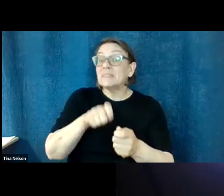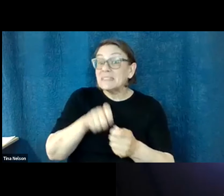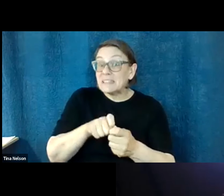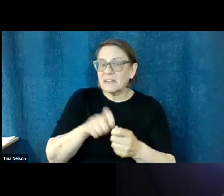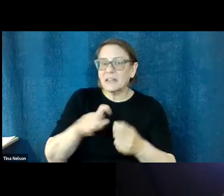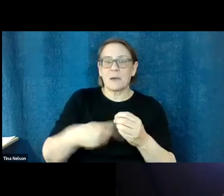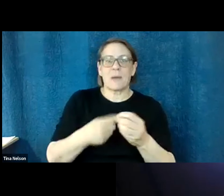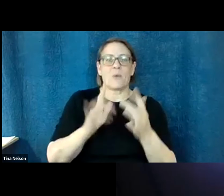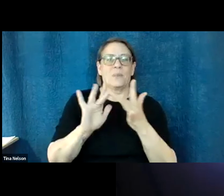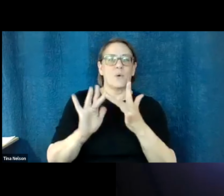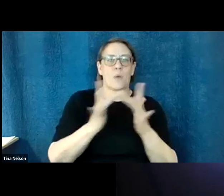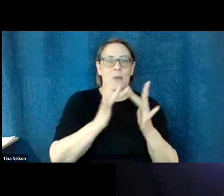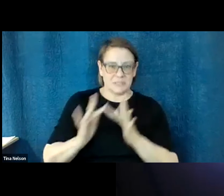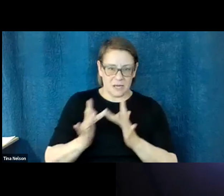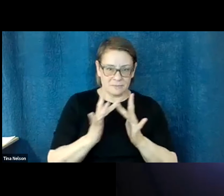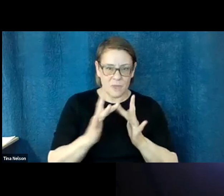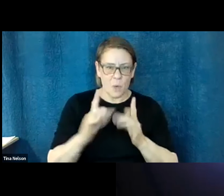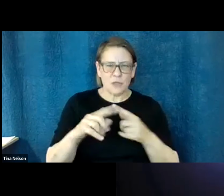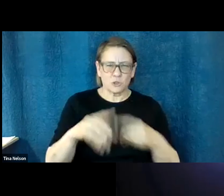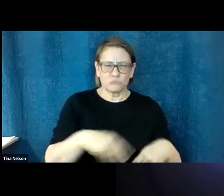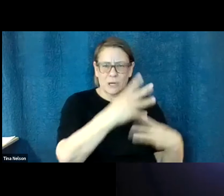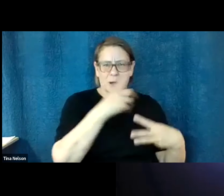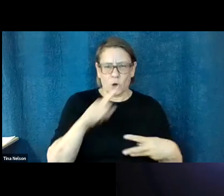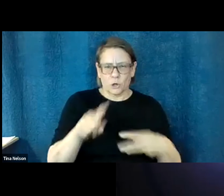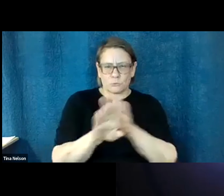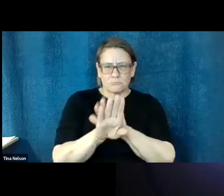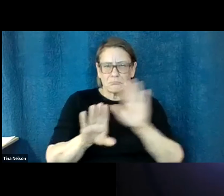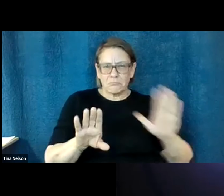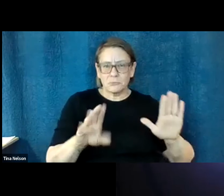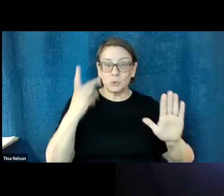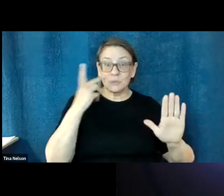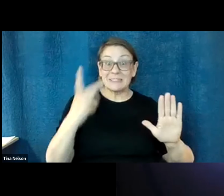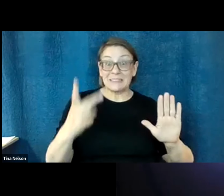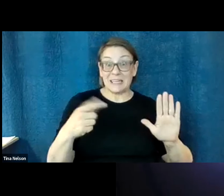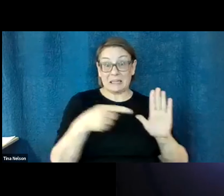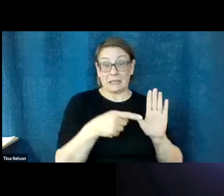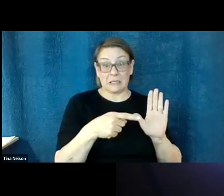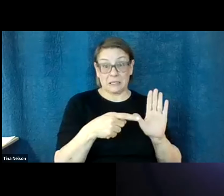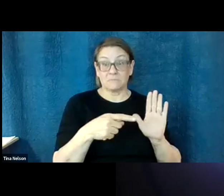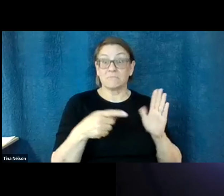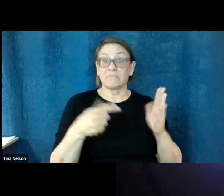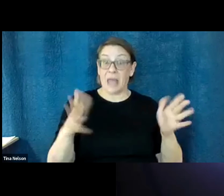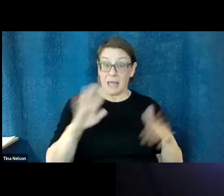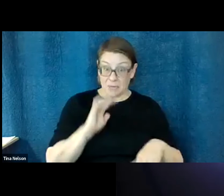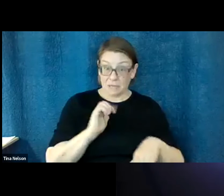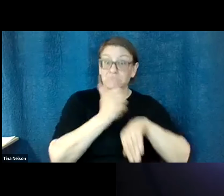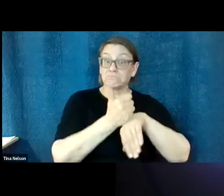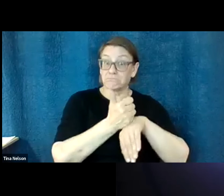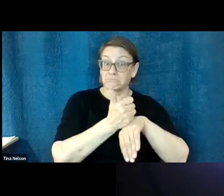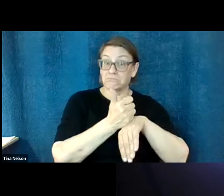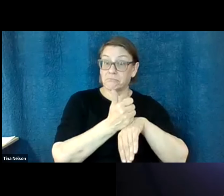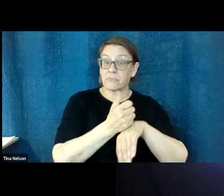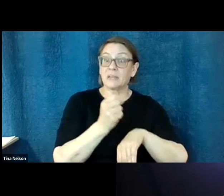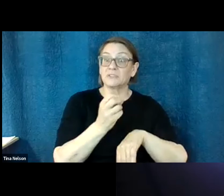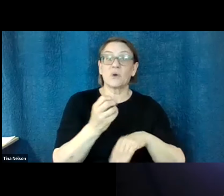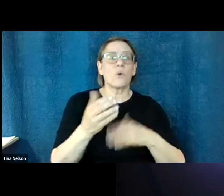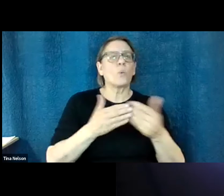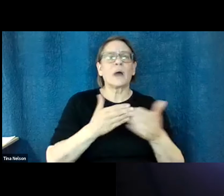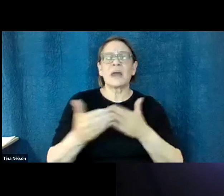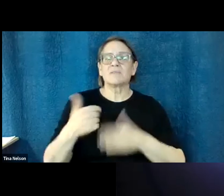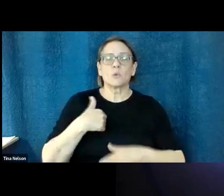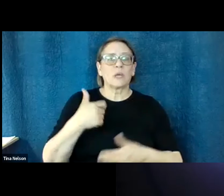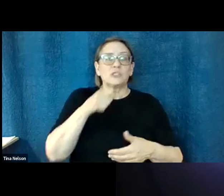website. I'd like to bring that up for you on the screen just to make you aware that that website has been created. And so whatever it is